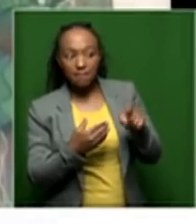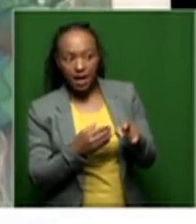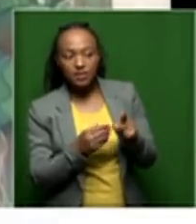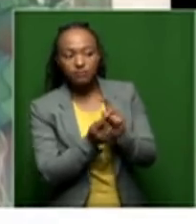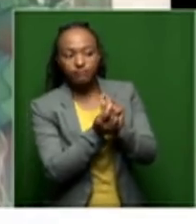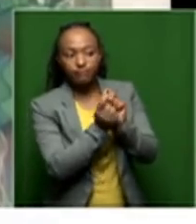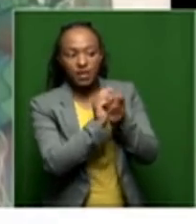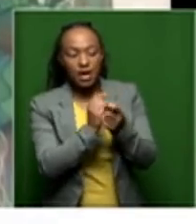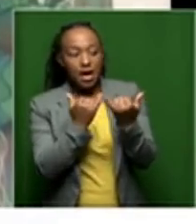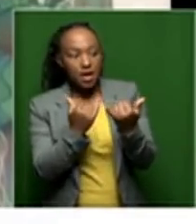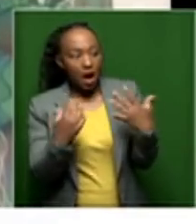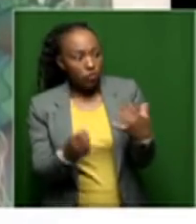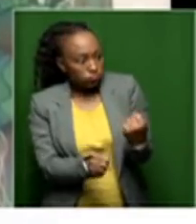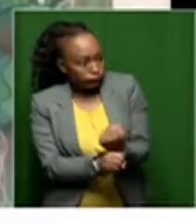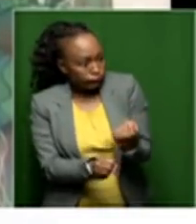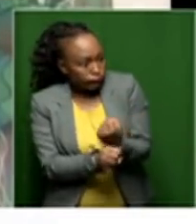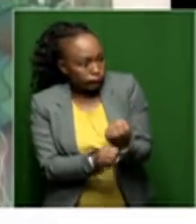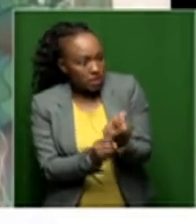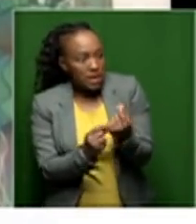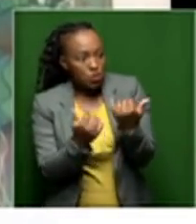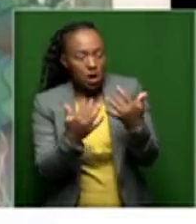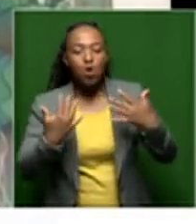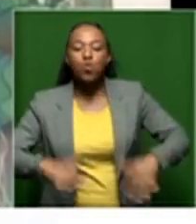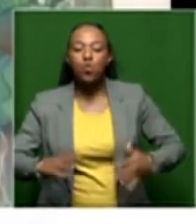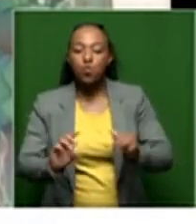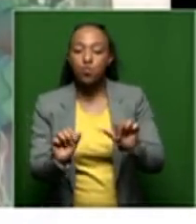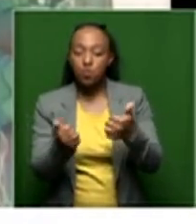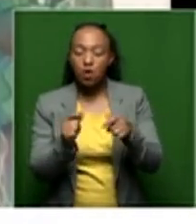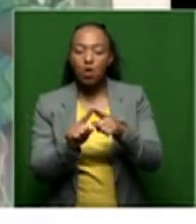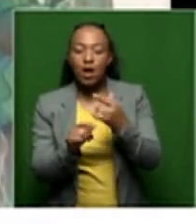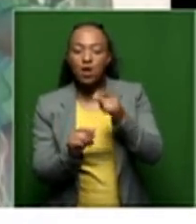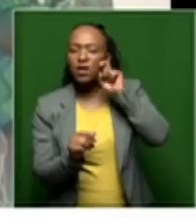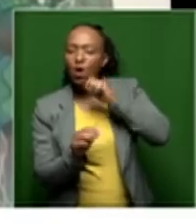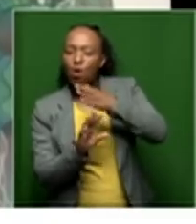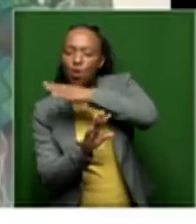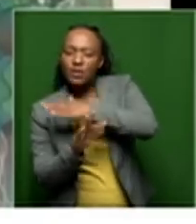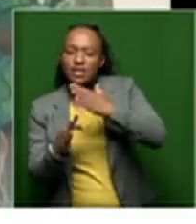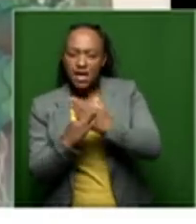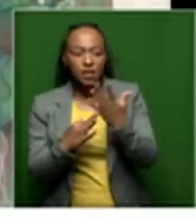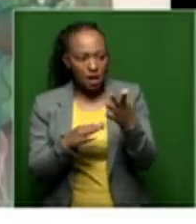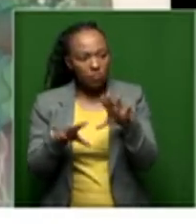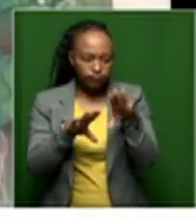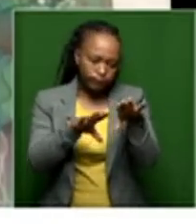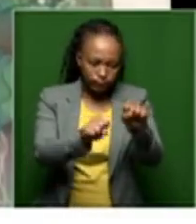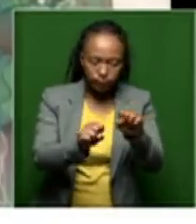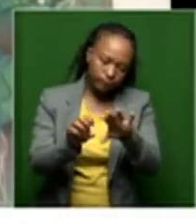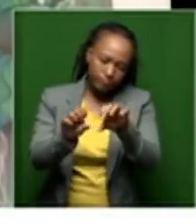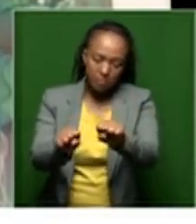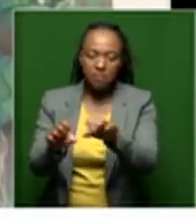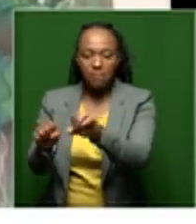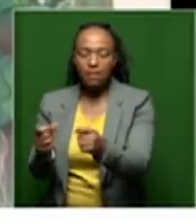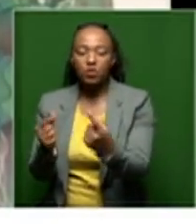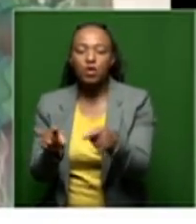new energy we are seeing is encouraging because even old cases are actually now coming to the fore. And